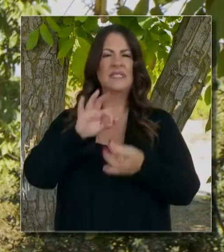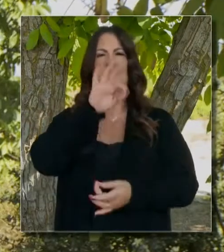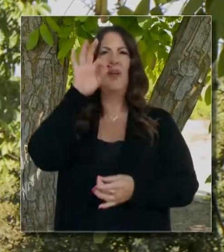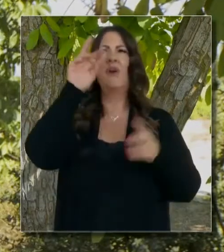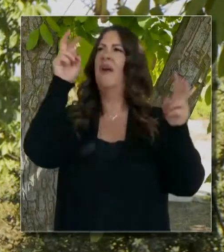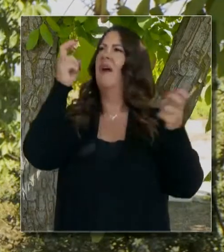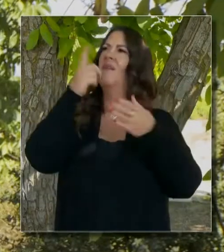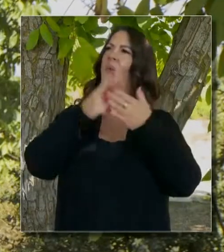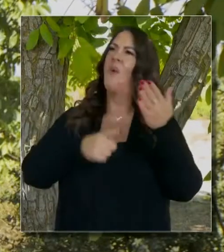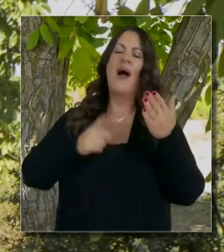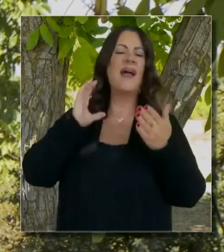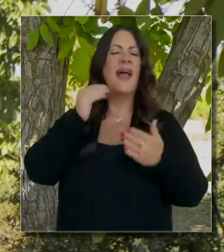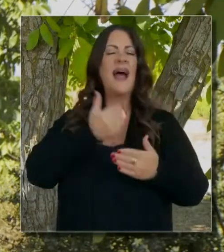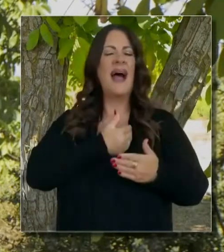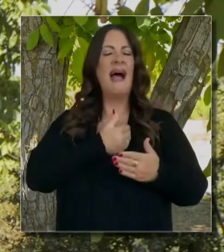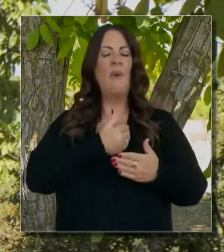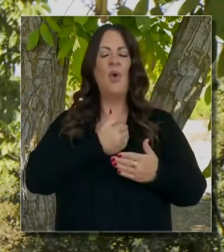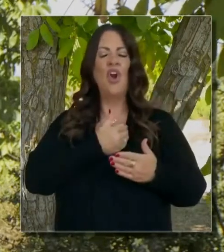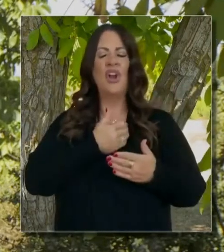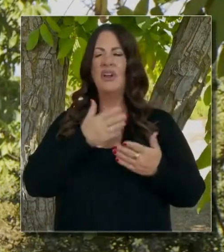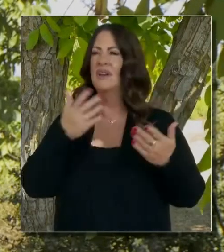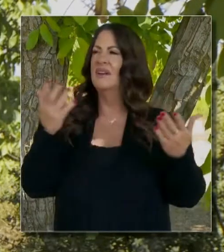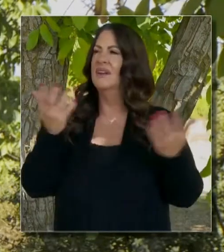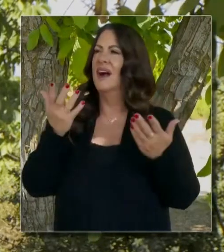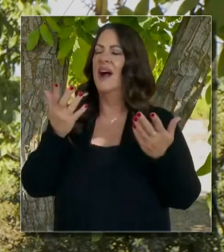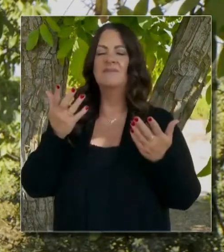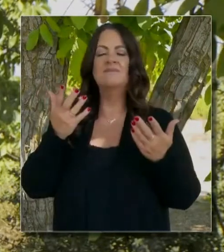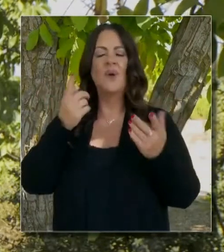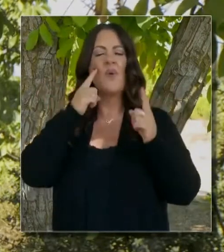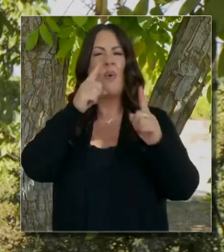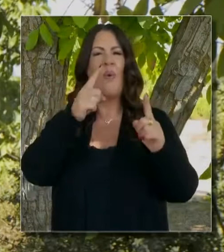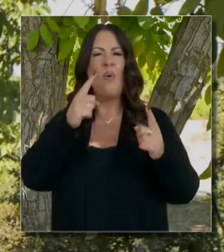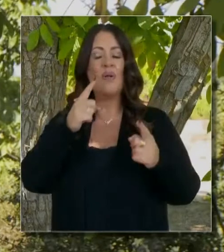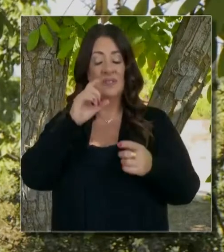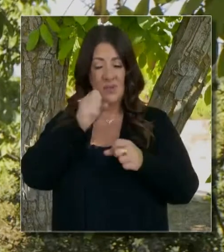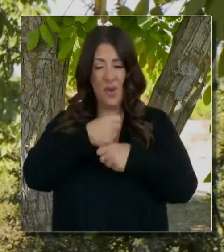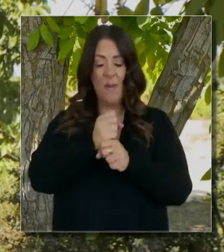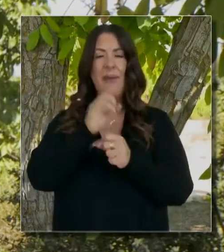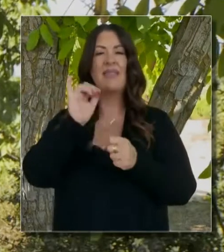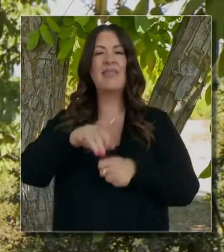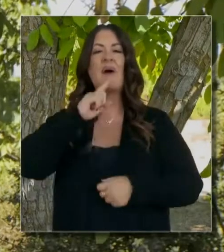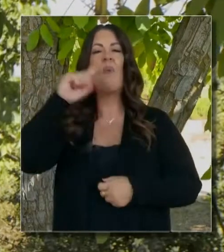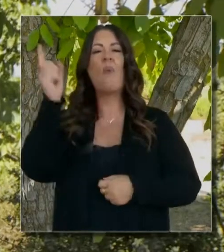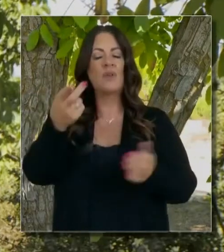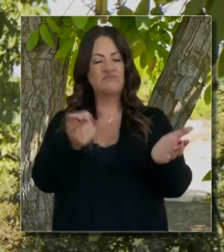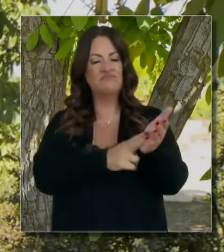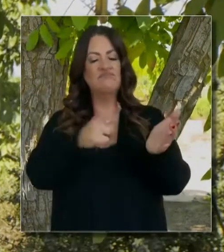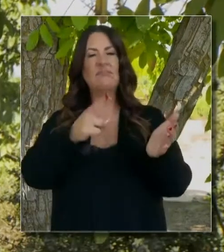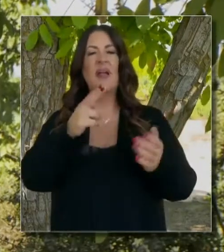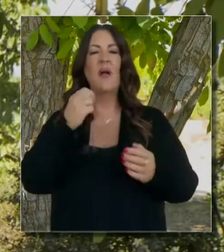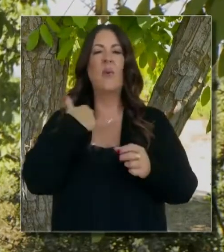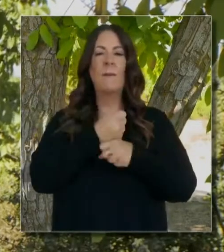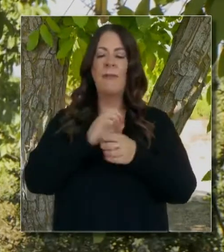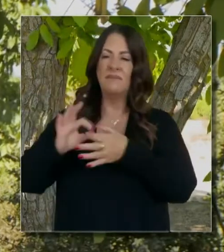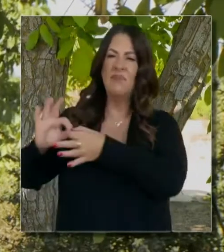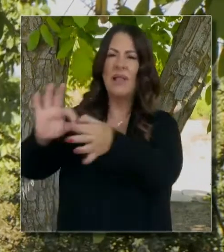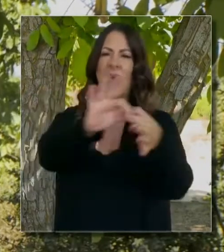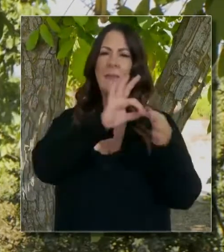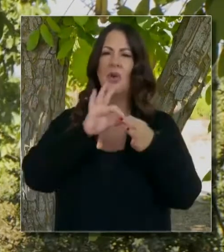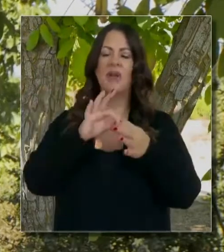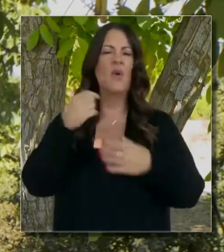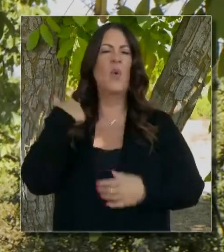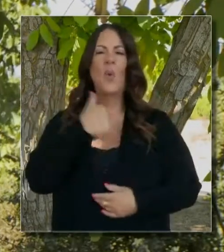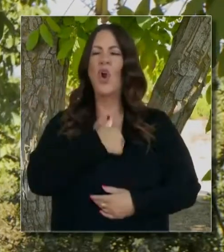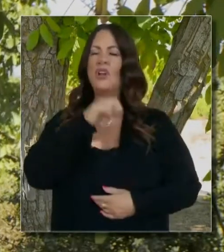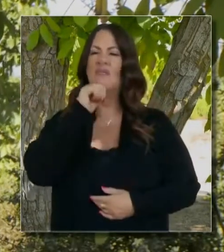the architecture behind this executive order that we're advancing here today, to create a collaborative and to create a collaborative mindset where we're not